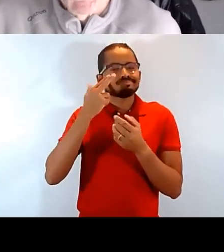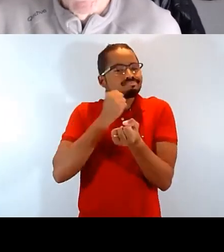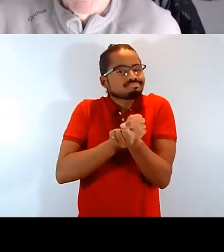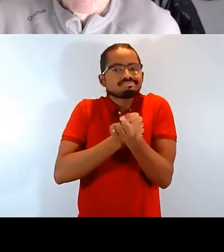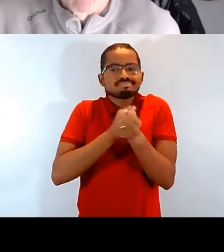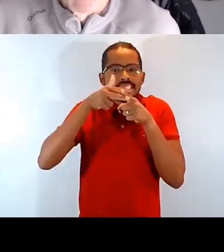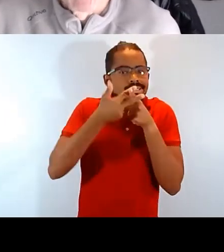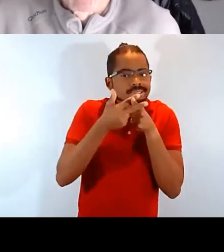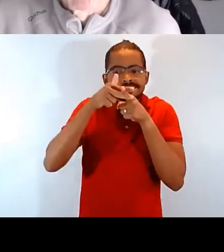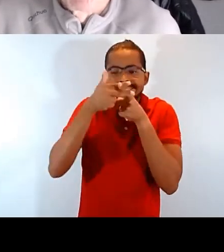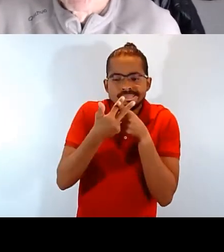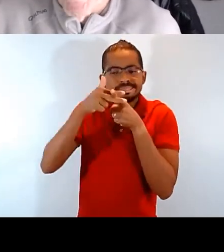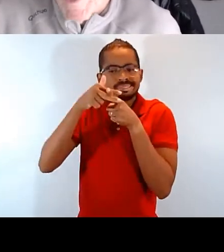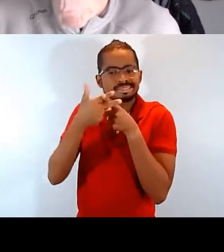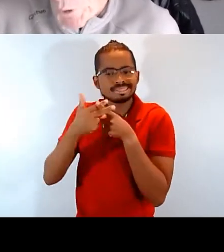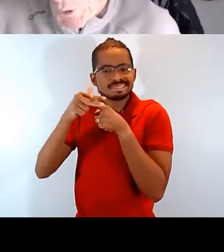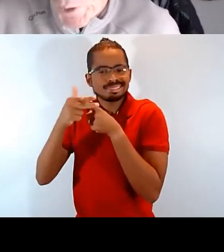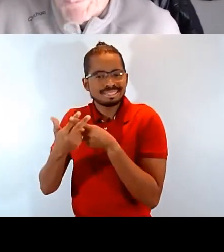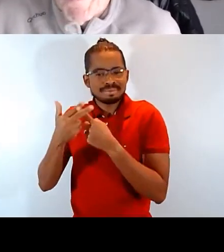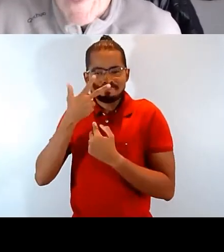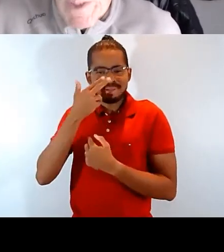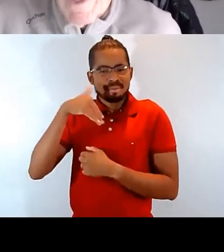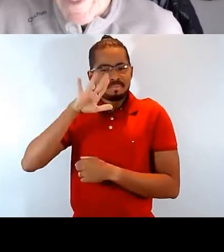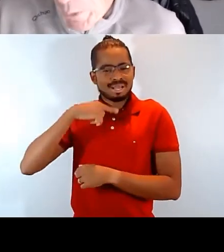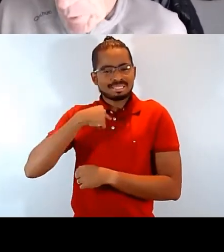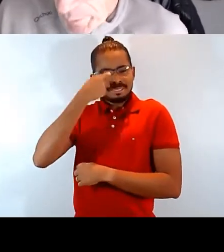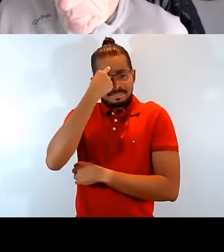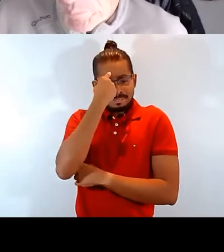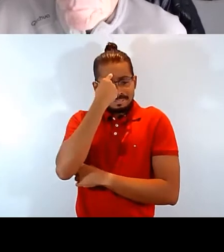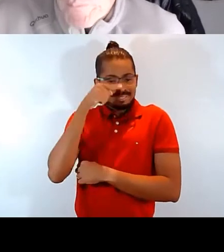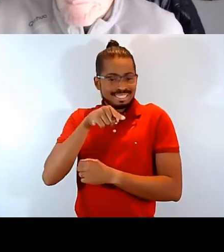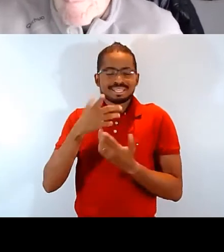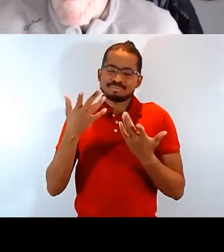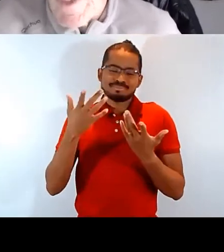I don't like and I want to work on it. Anyway,